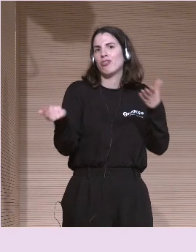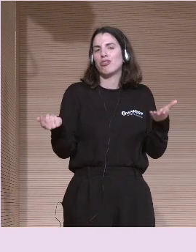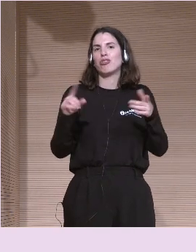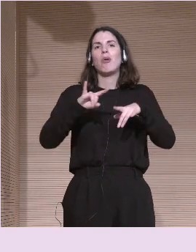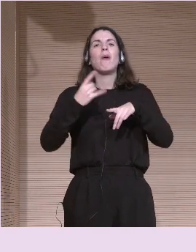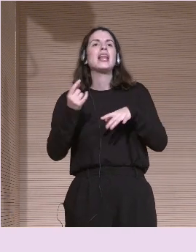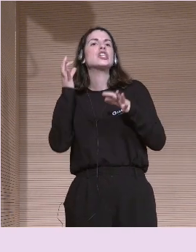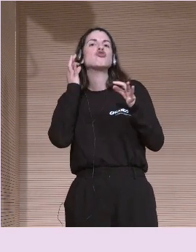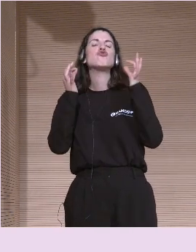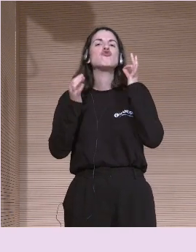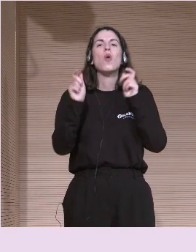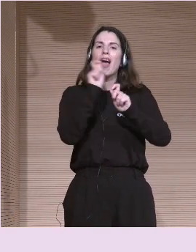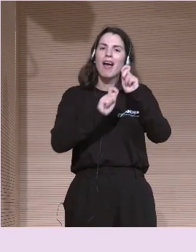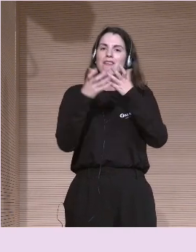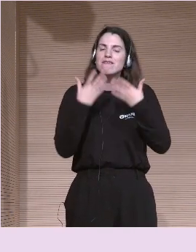quite playful